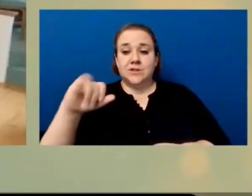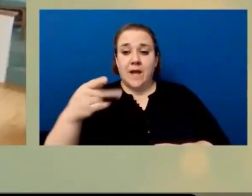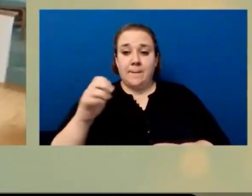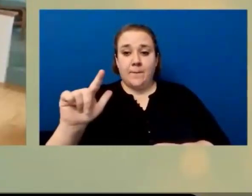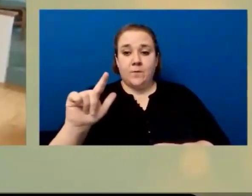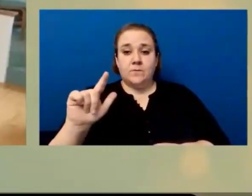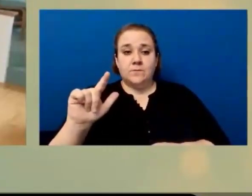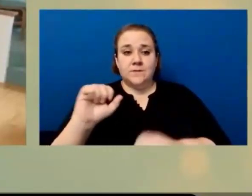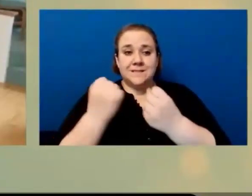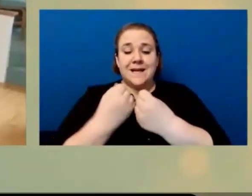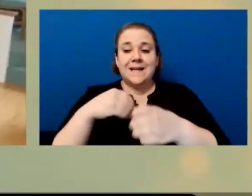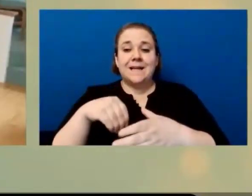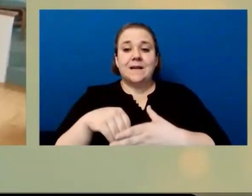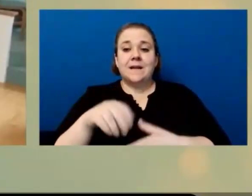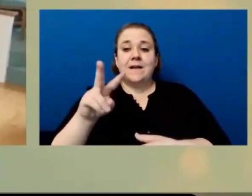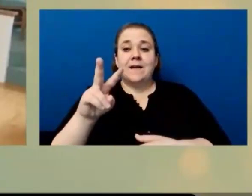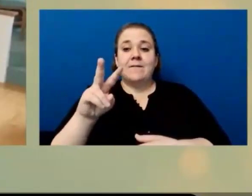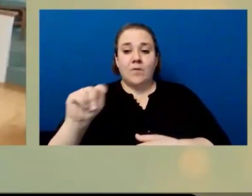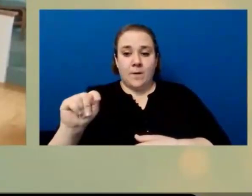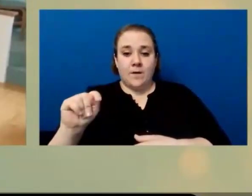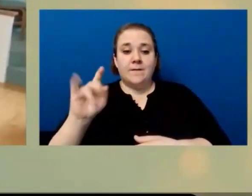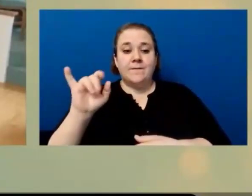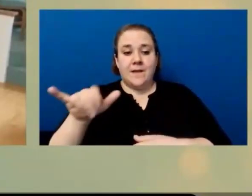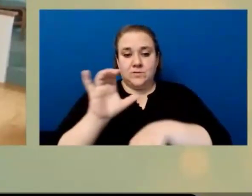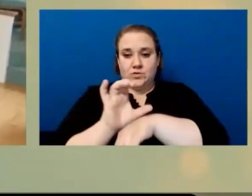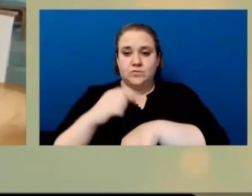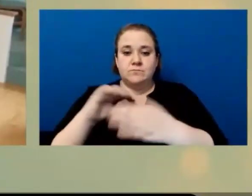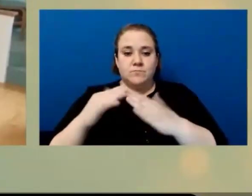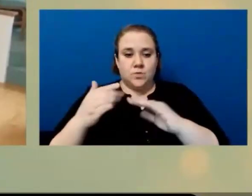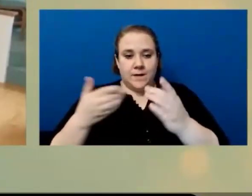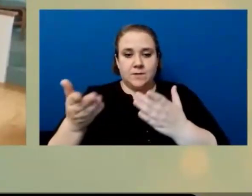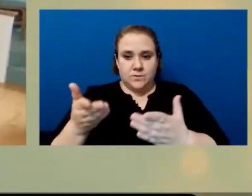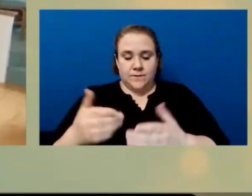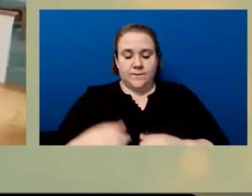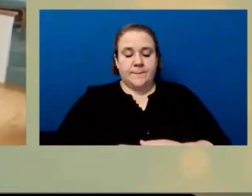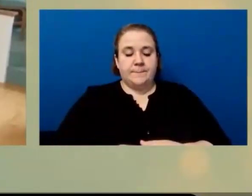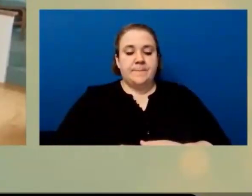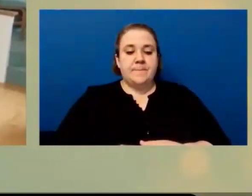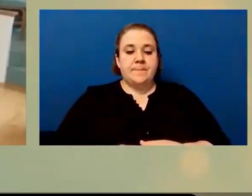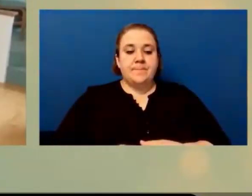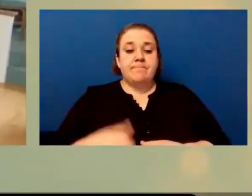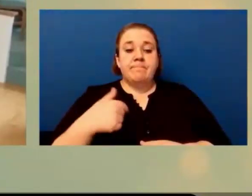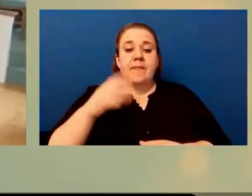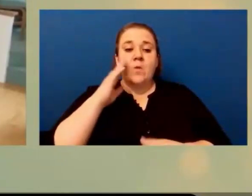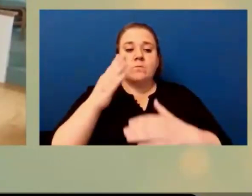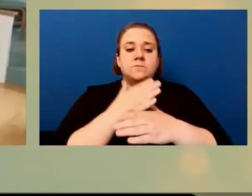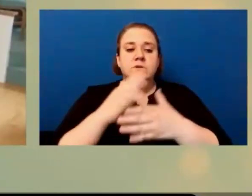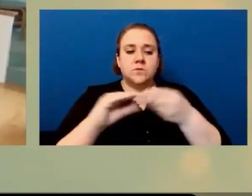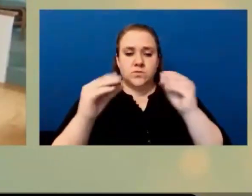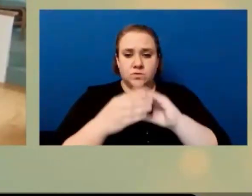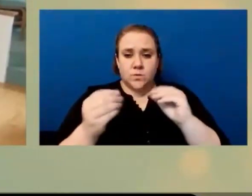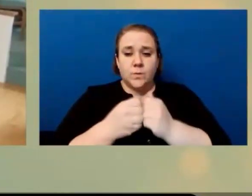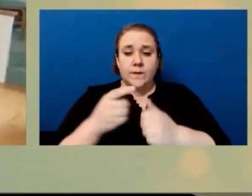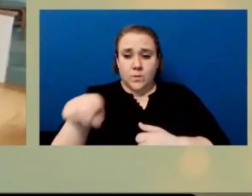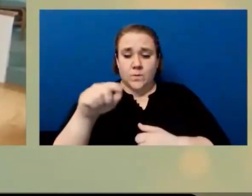Woodstock, Vermont, which is the church and the community that I lovingly serve. I'm going to share a story with